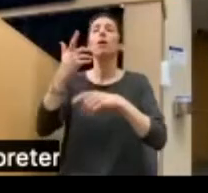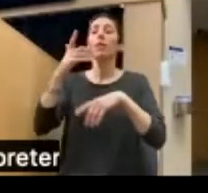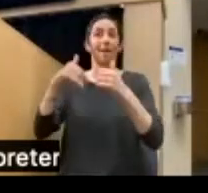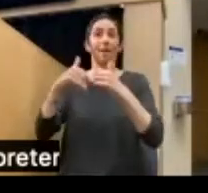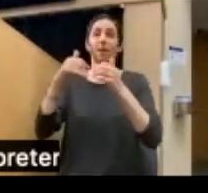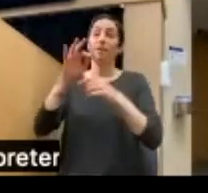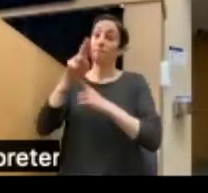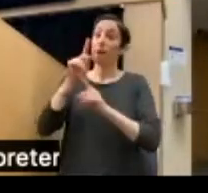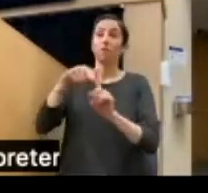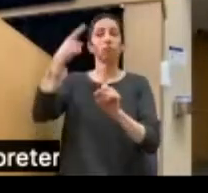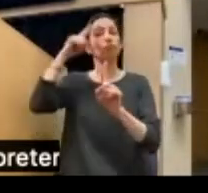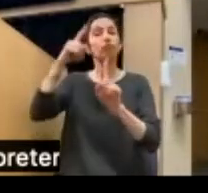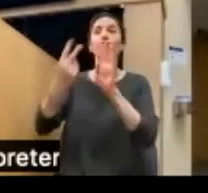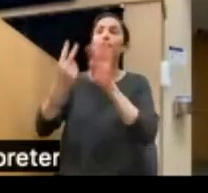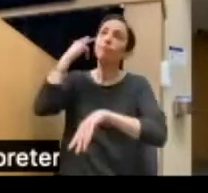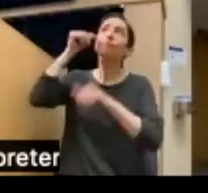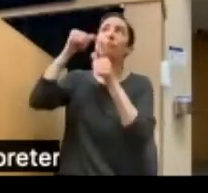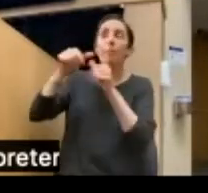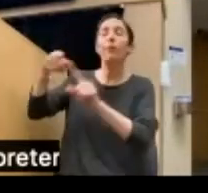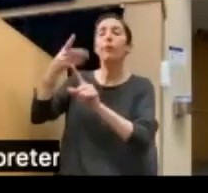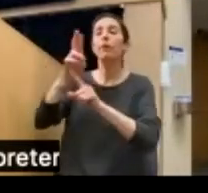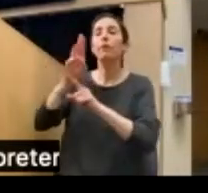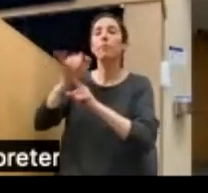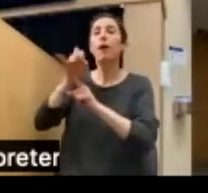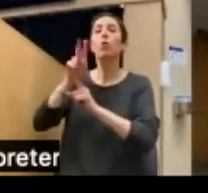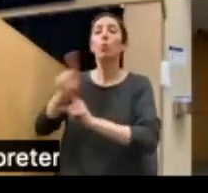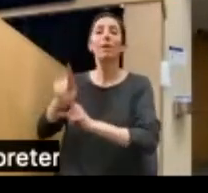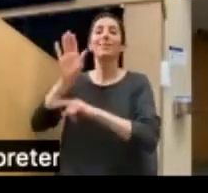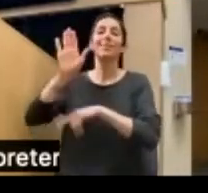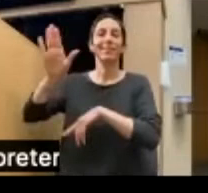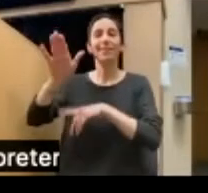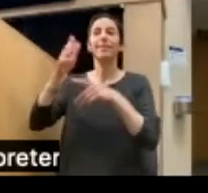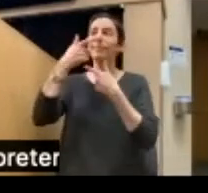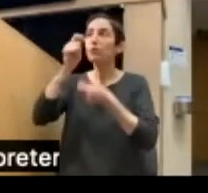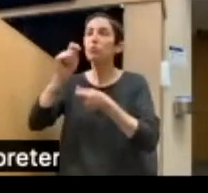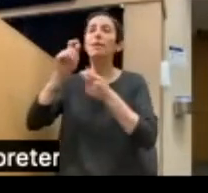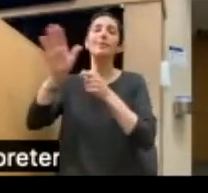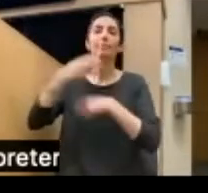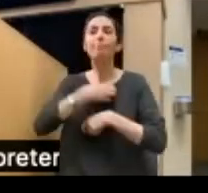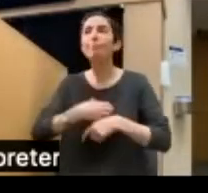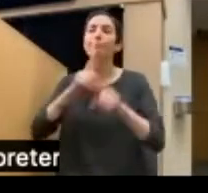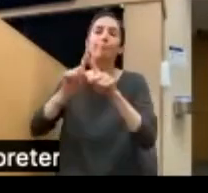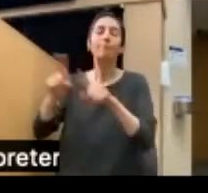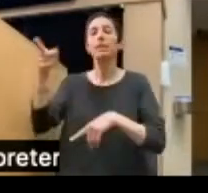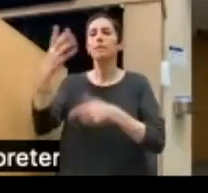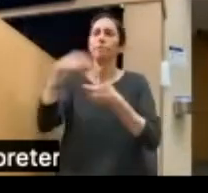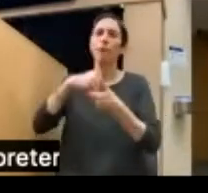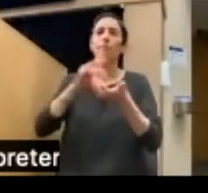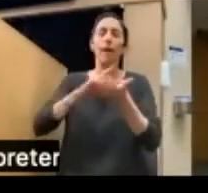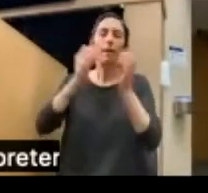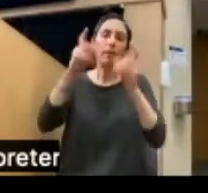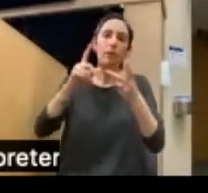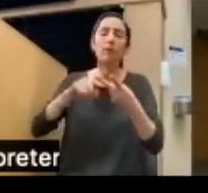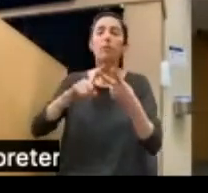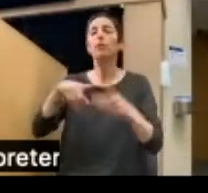Dr. Meyerowitz's many and numerous interests and enthusiasm. He was actively engaged in medical education, clinical psychiatry